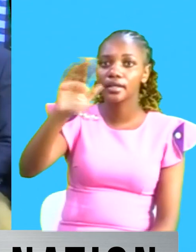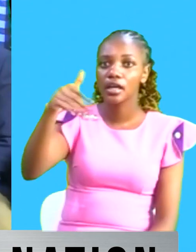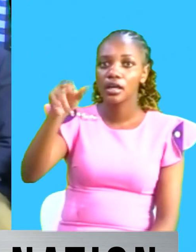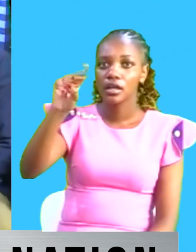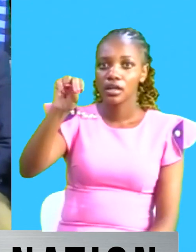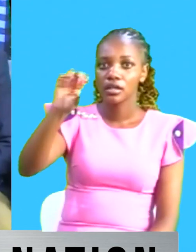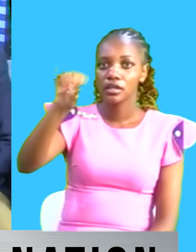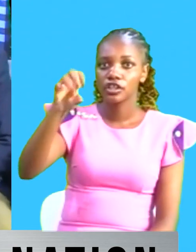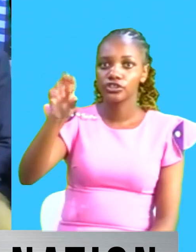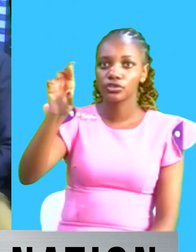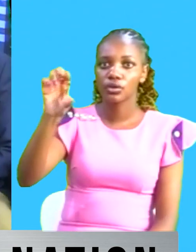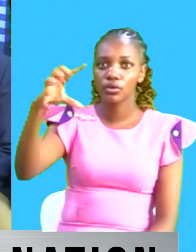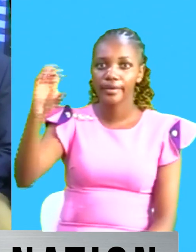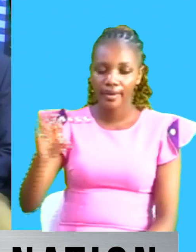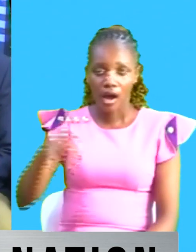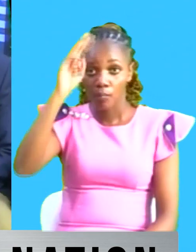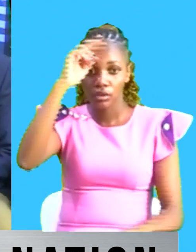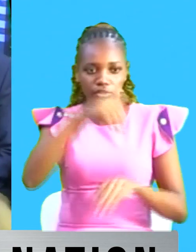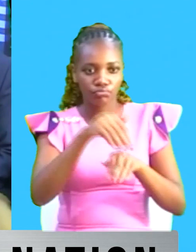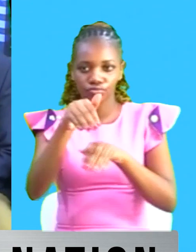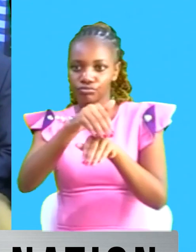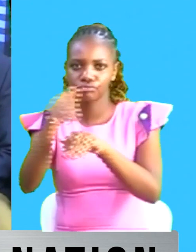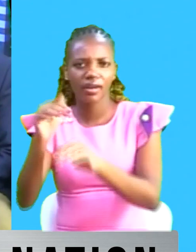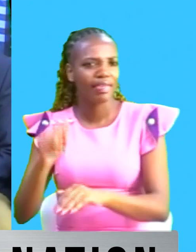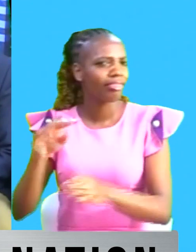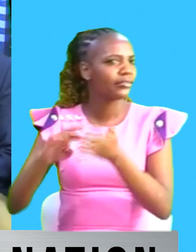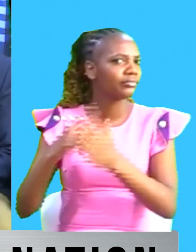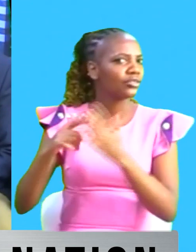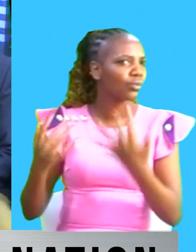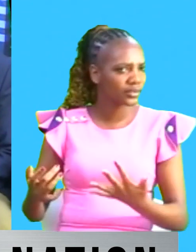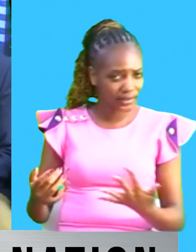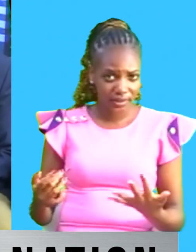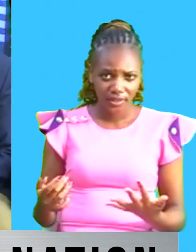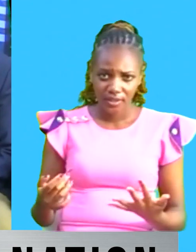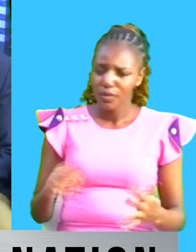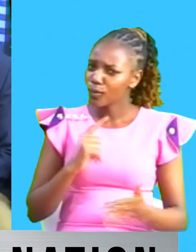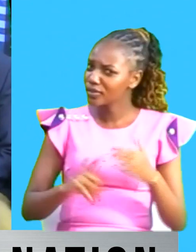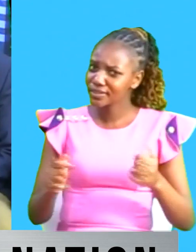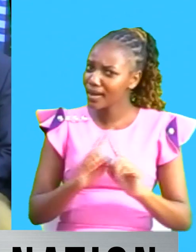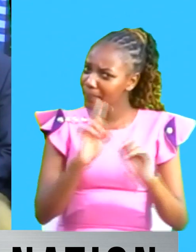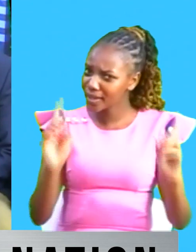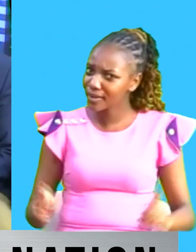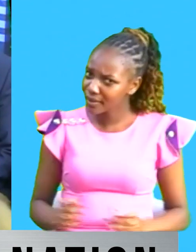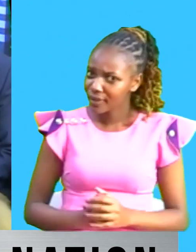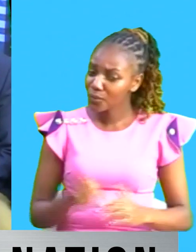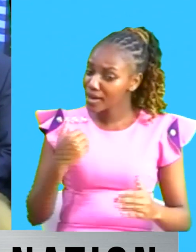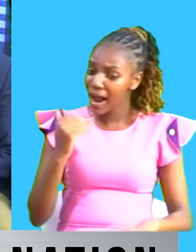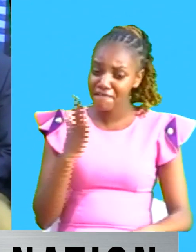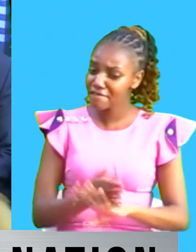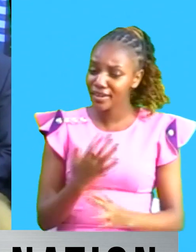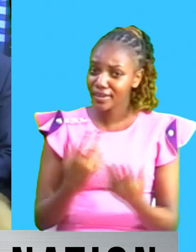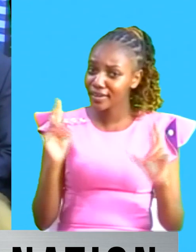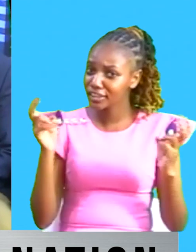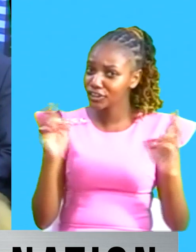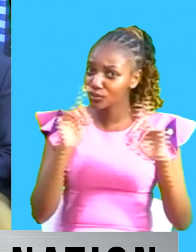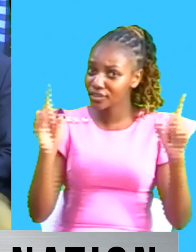followed by police. That tells you something. Is there a Ponoko situation here? Jonah, is very possible. By the way,